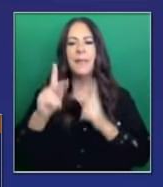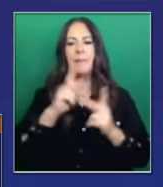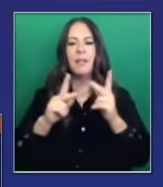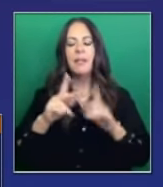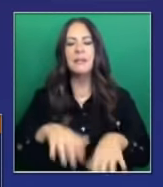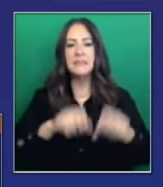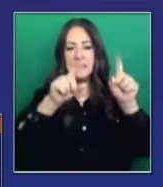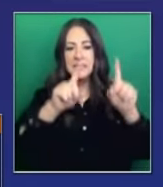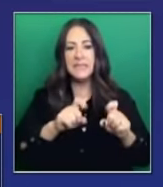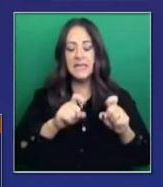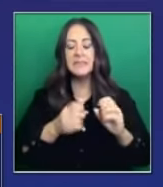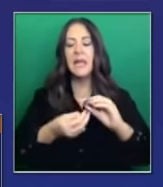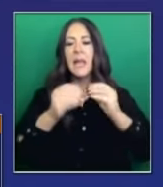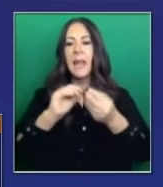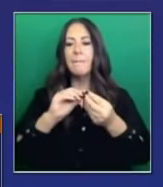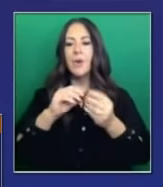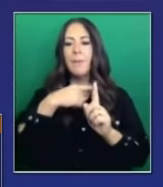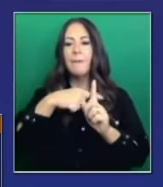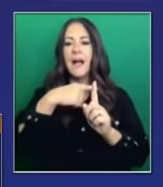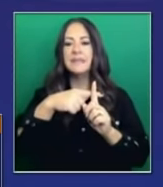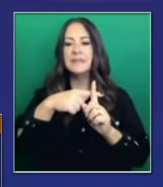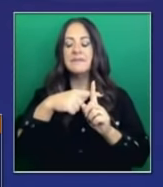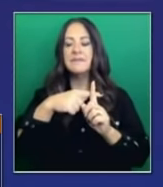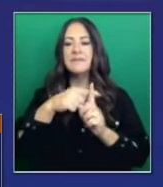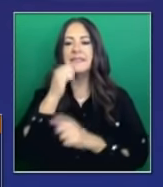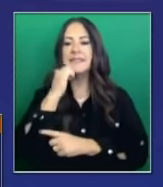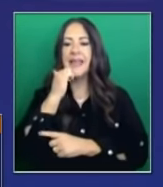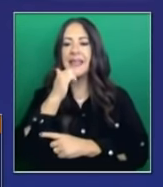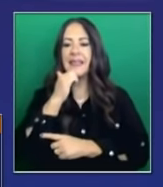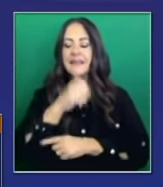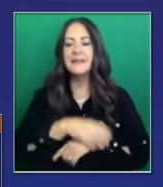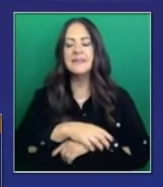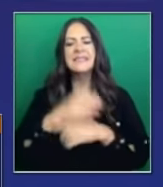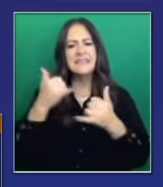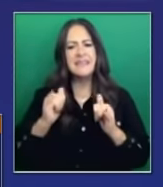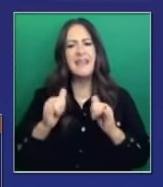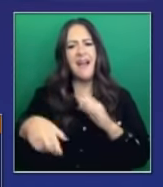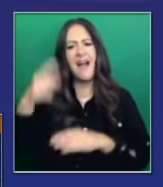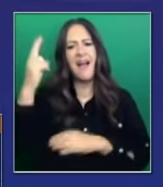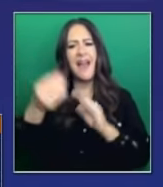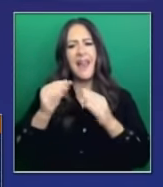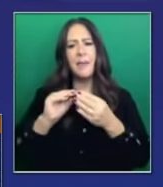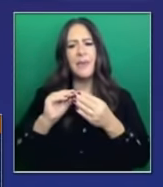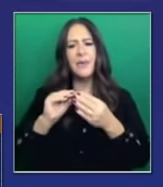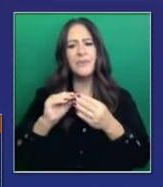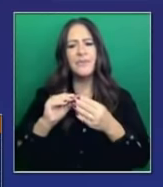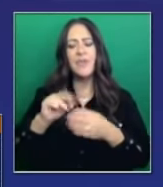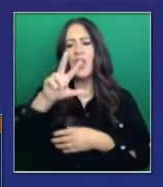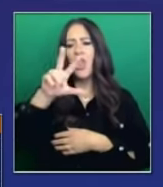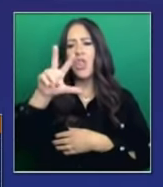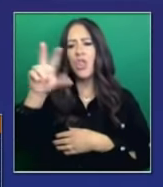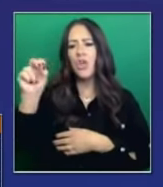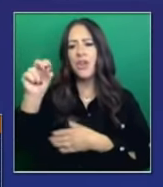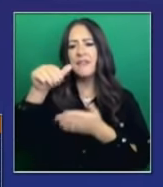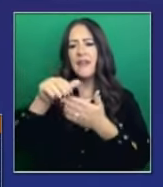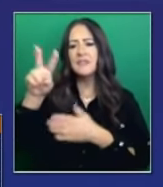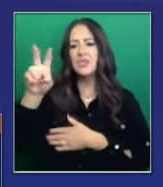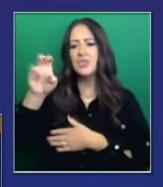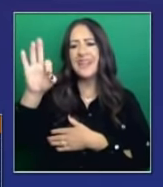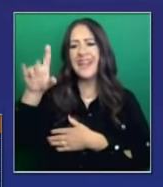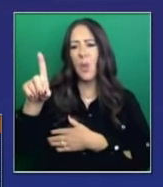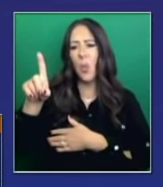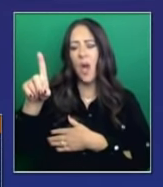are bearing that out. Still substantial, nonetheless, 30,921 new cases in the last 24-hour